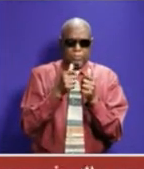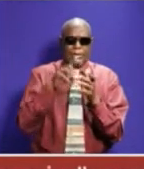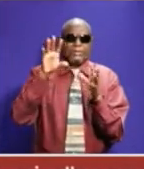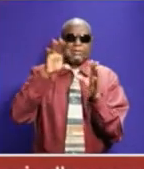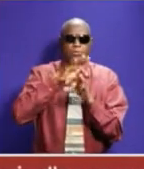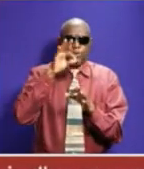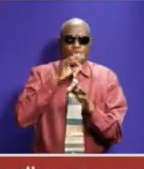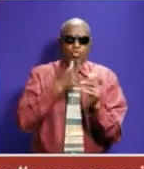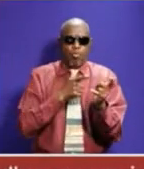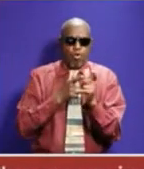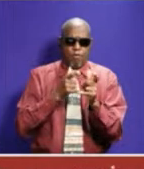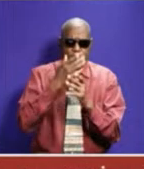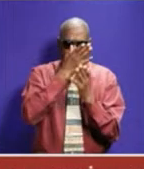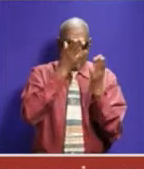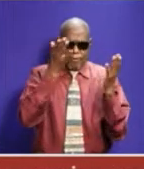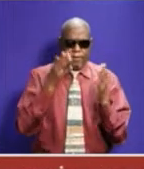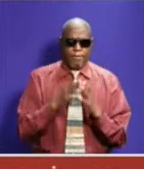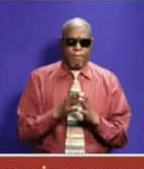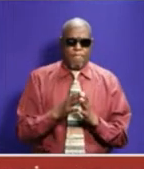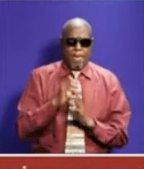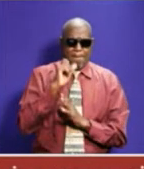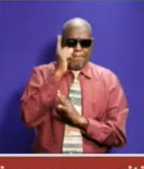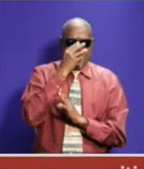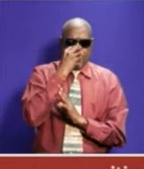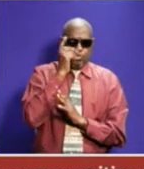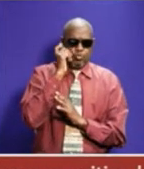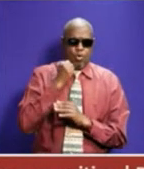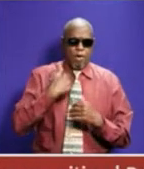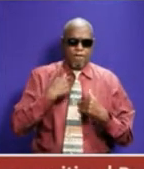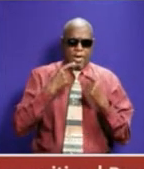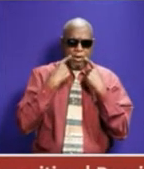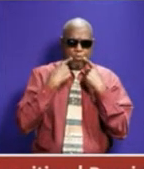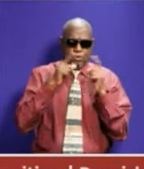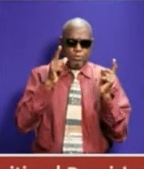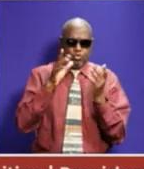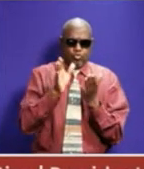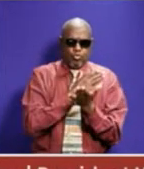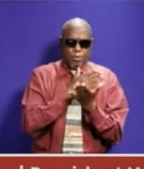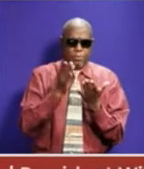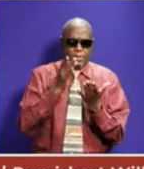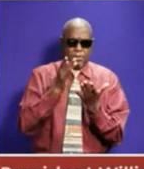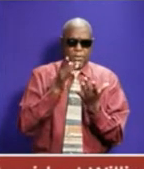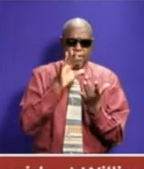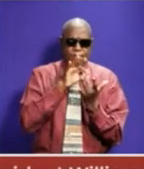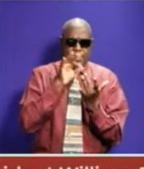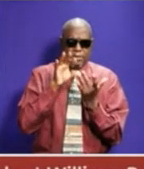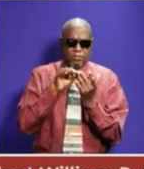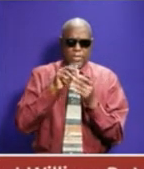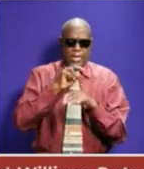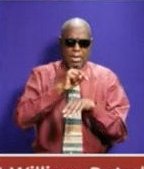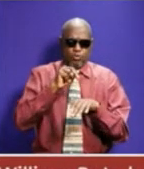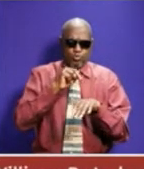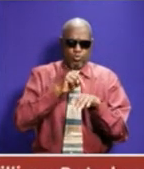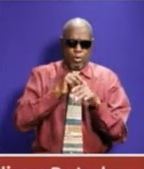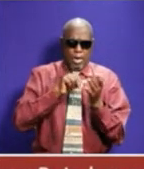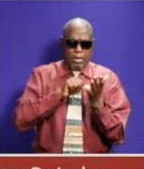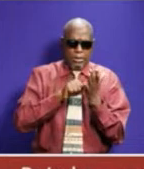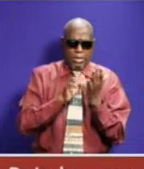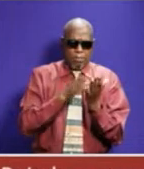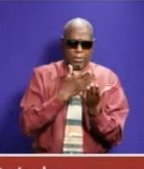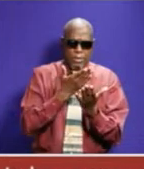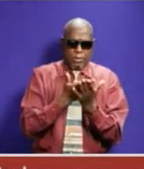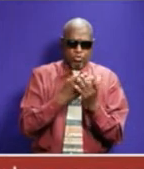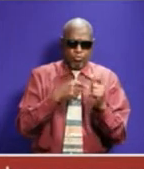spiritual warfare. President William Ruto has announced the abolishment of vetting during the national ID card application process